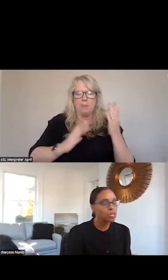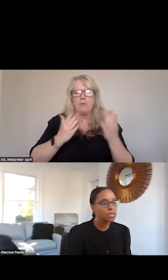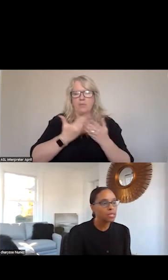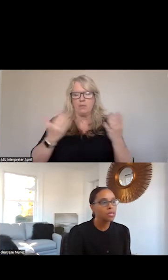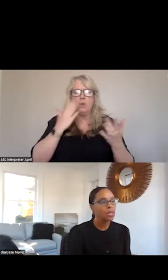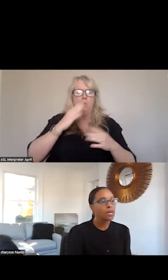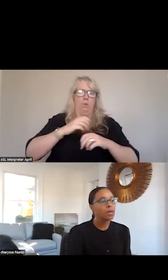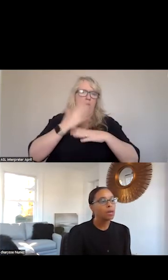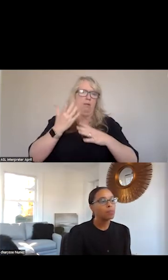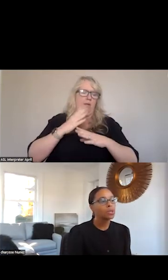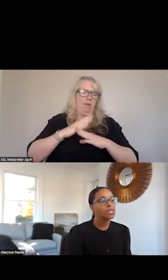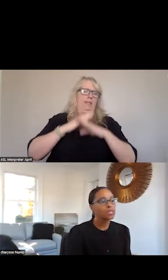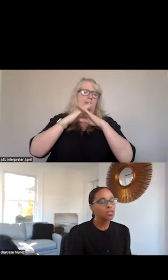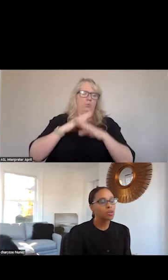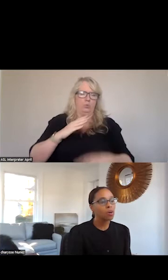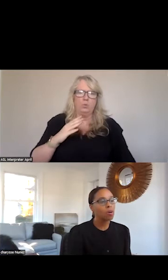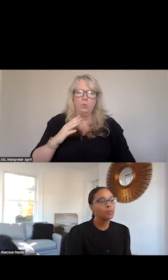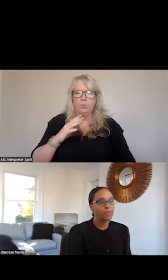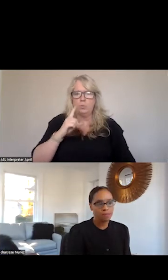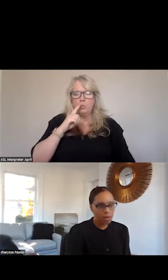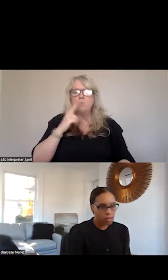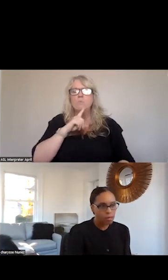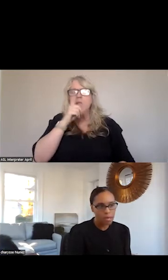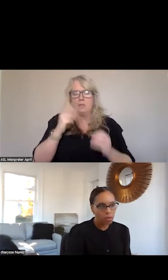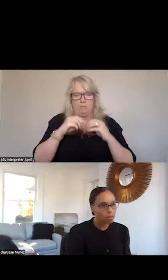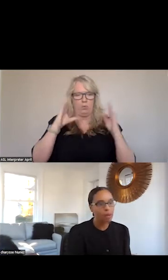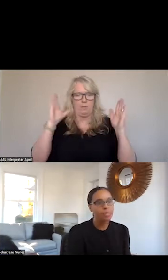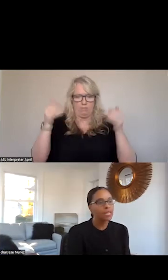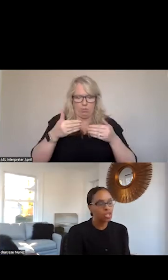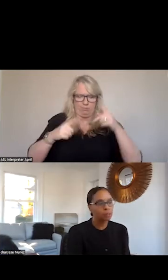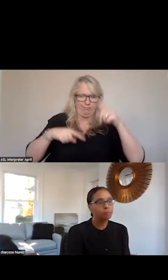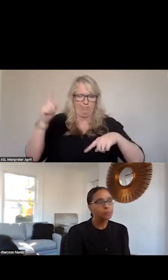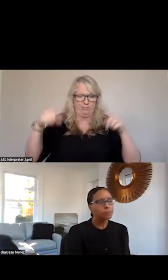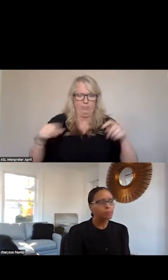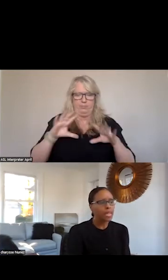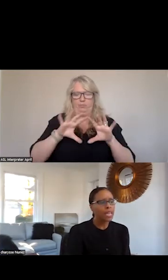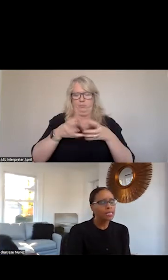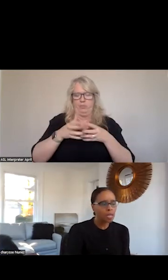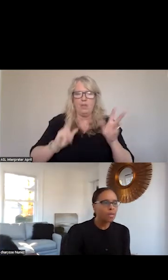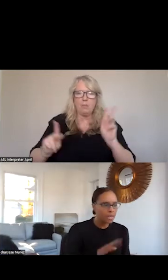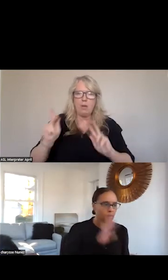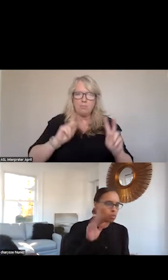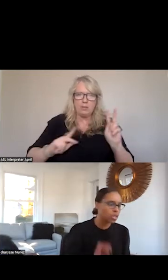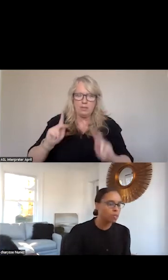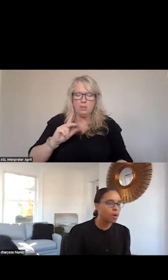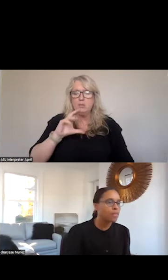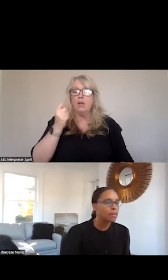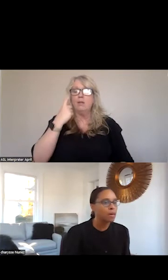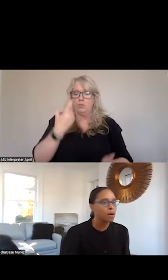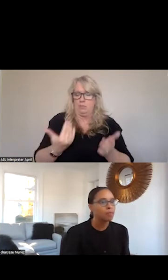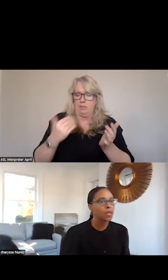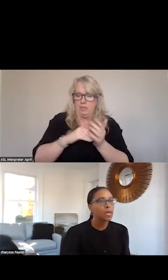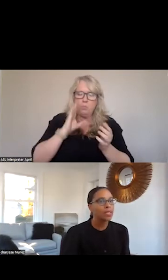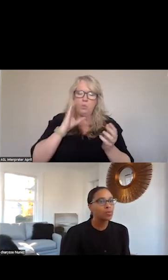hinder those in need really center on, they vary depending on the population. And again, we'll touch upon